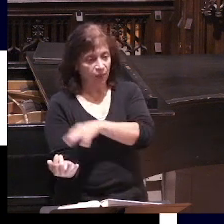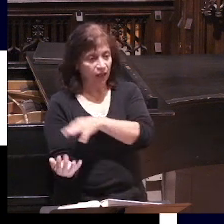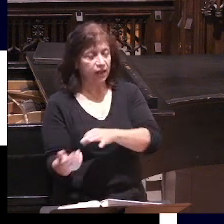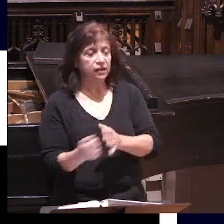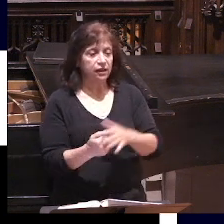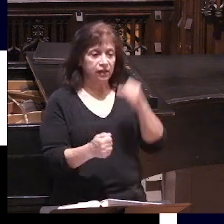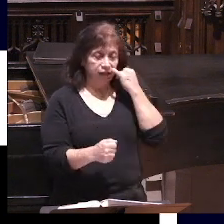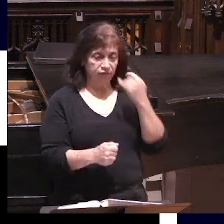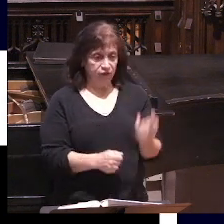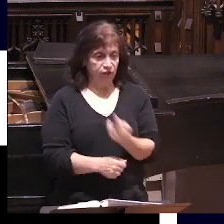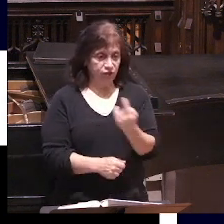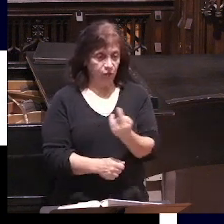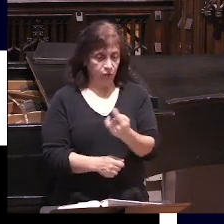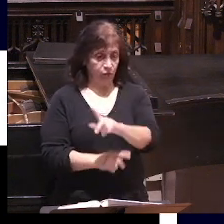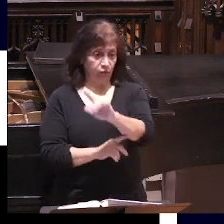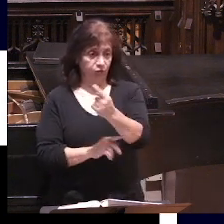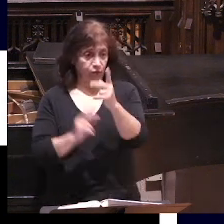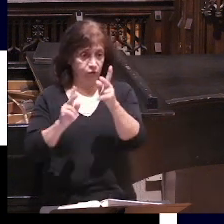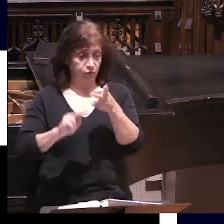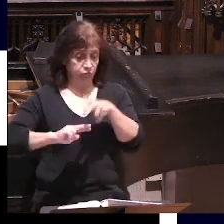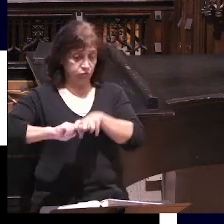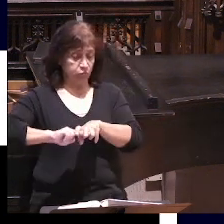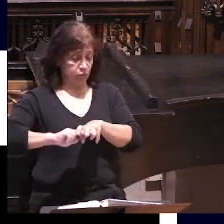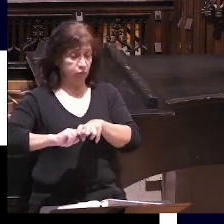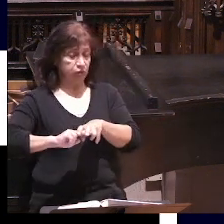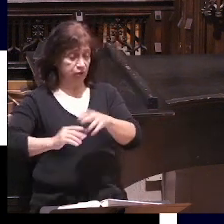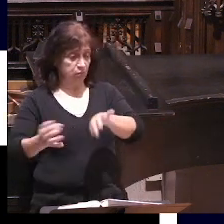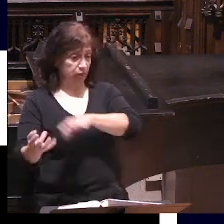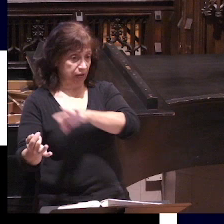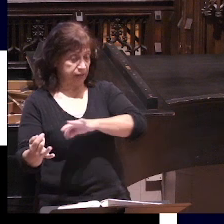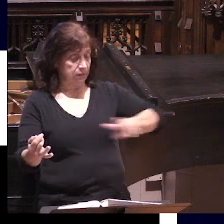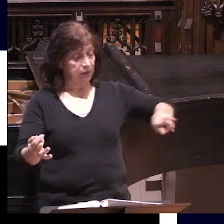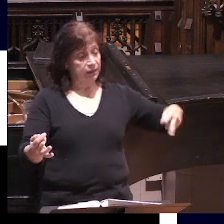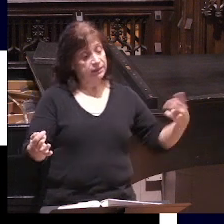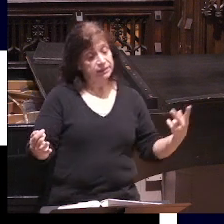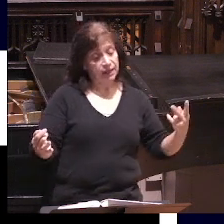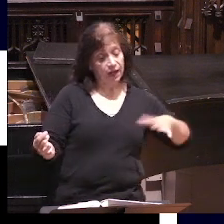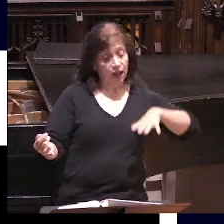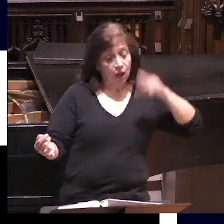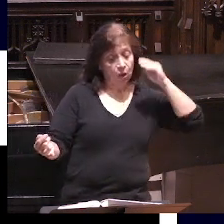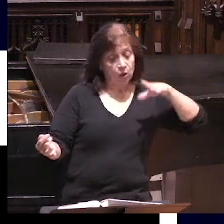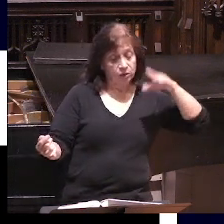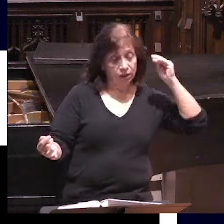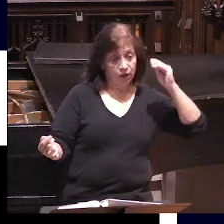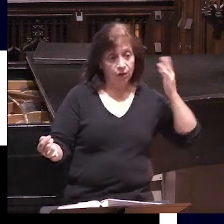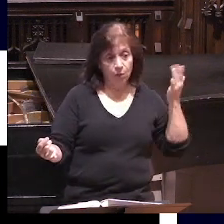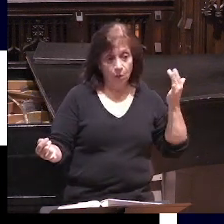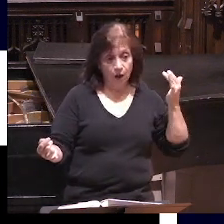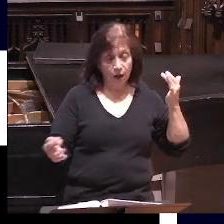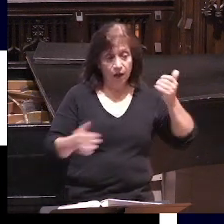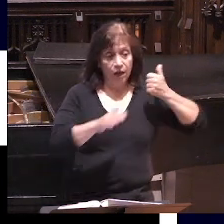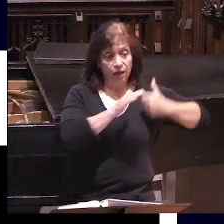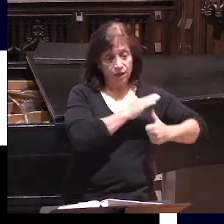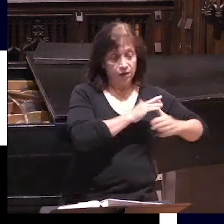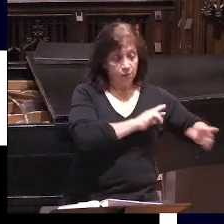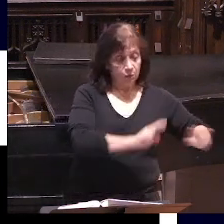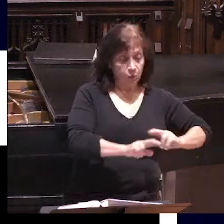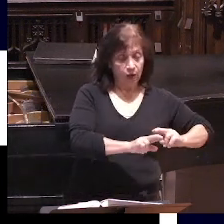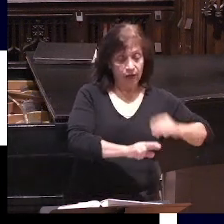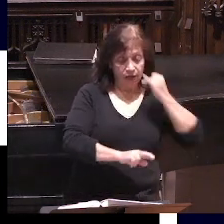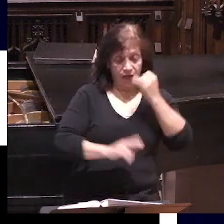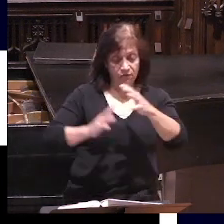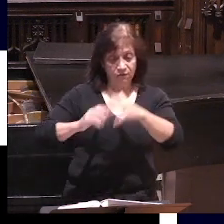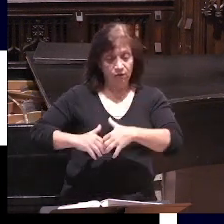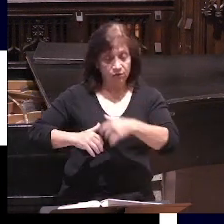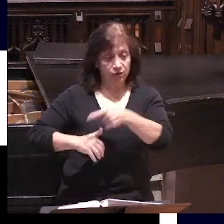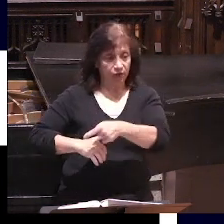If there's a solo, the first chair plays it, but the second chair learns it as an understudy. The